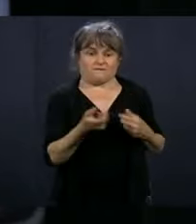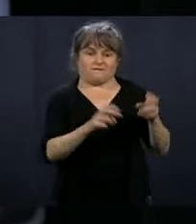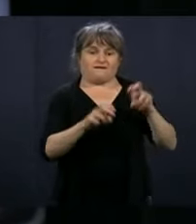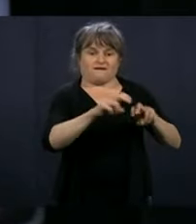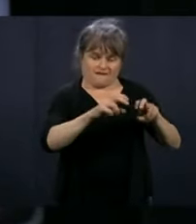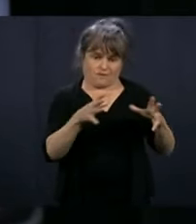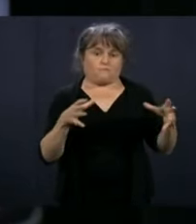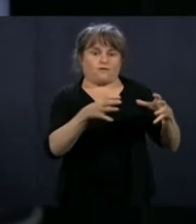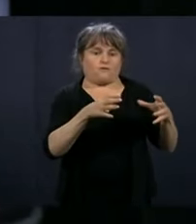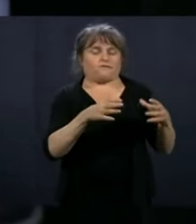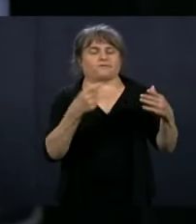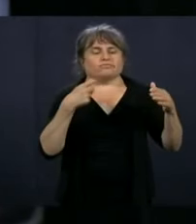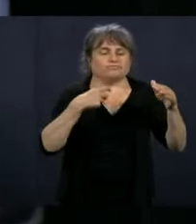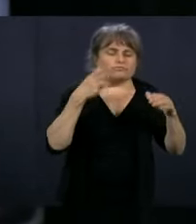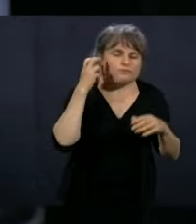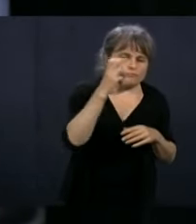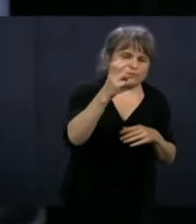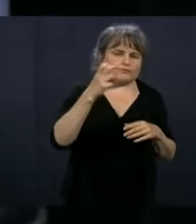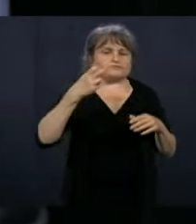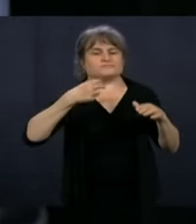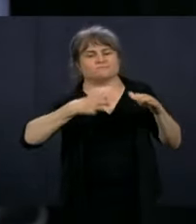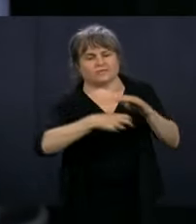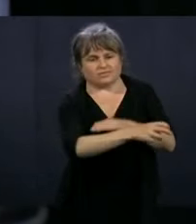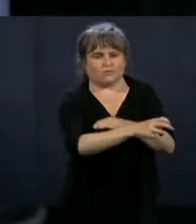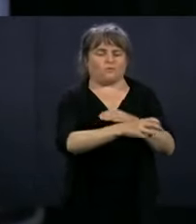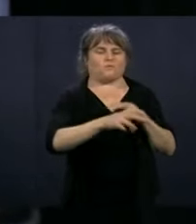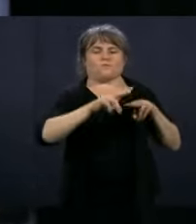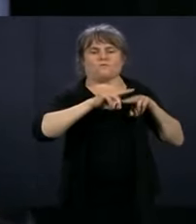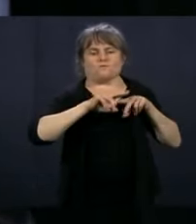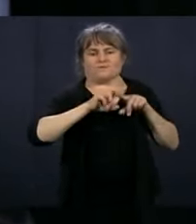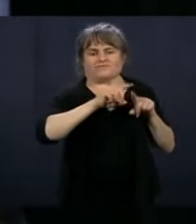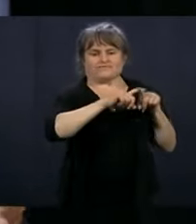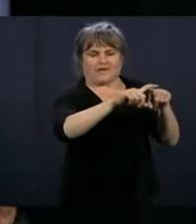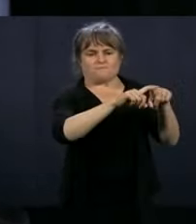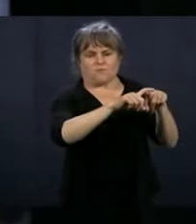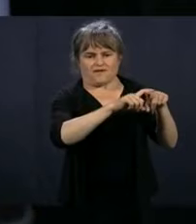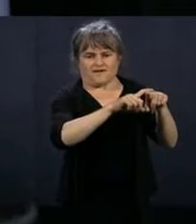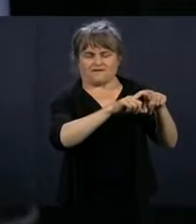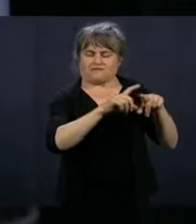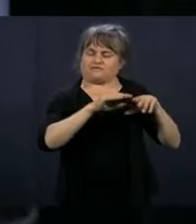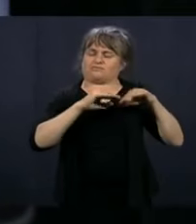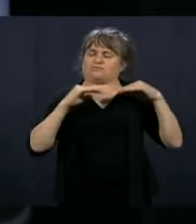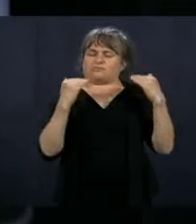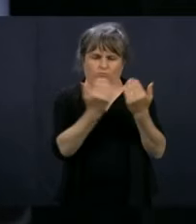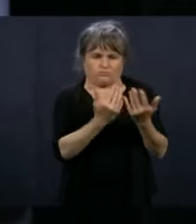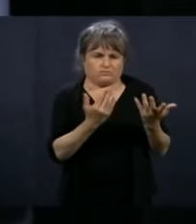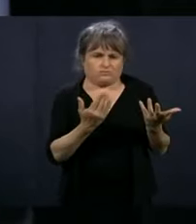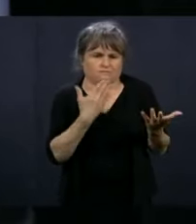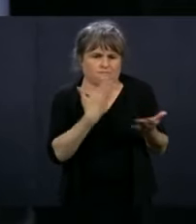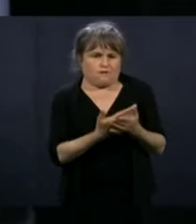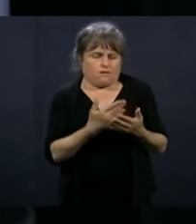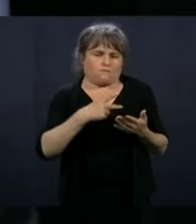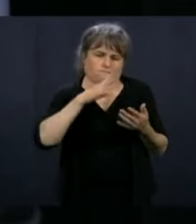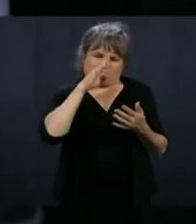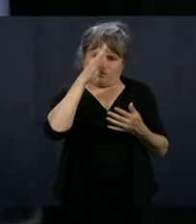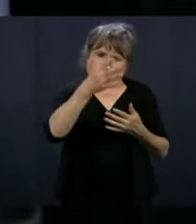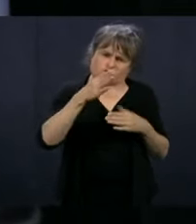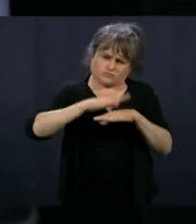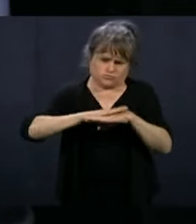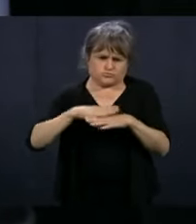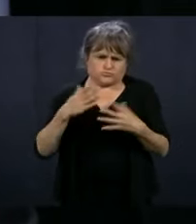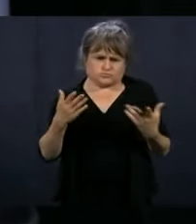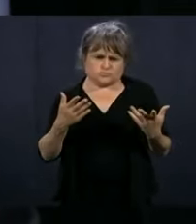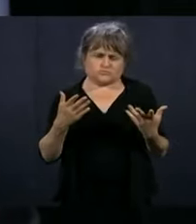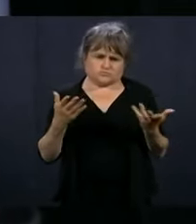me it's important to have those projects go forward, including the tramway. So I think